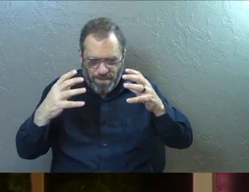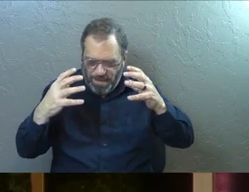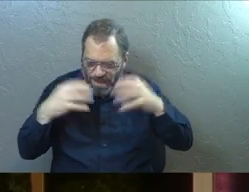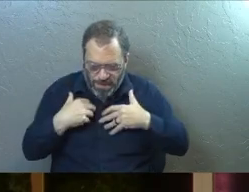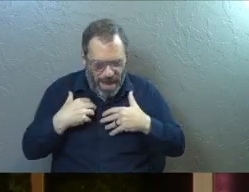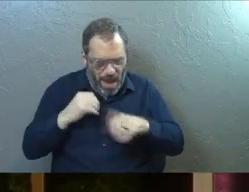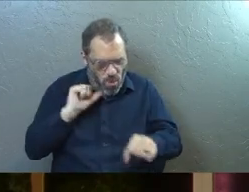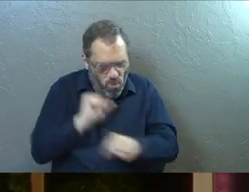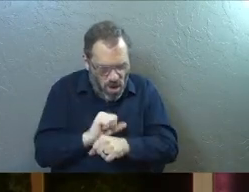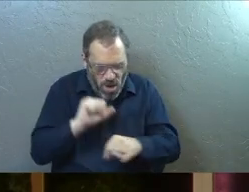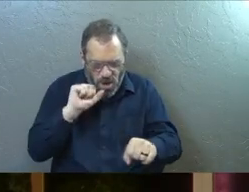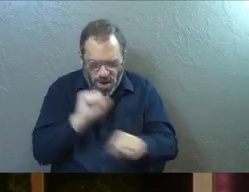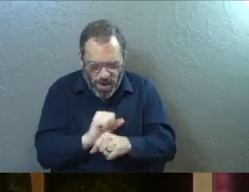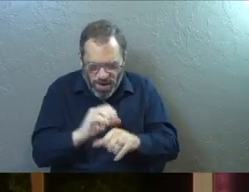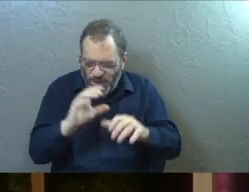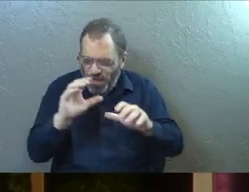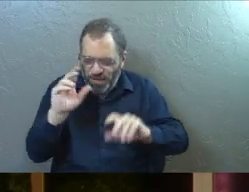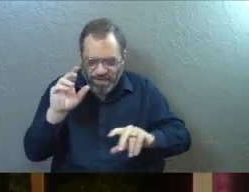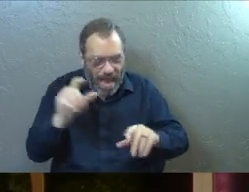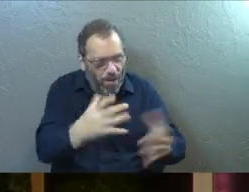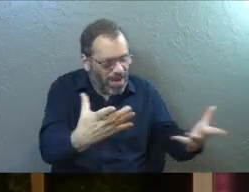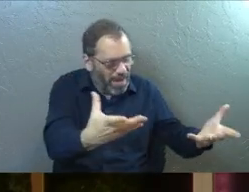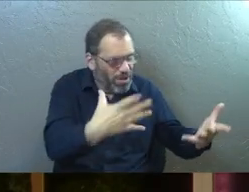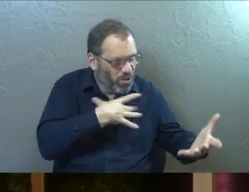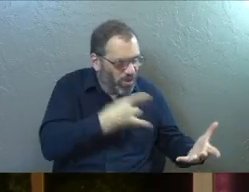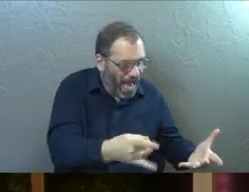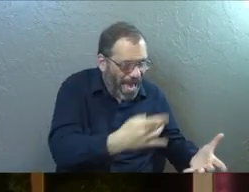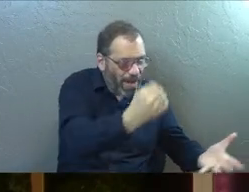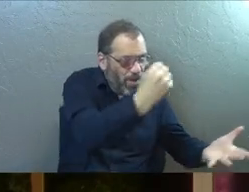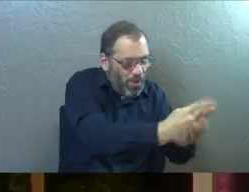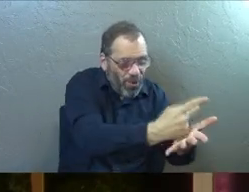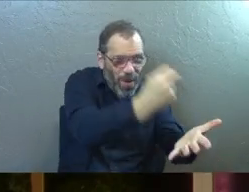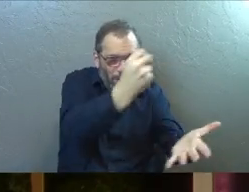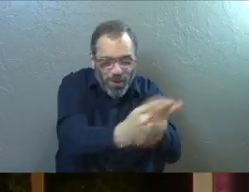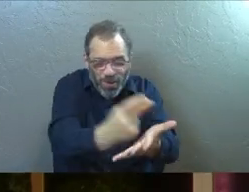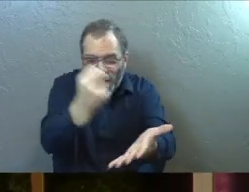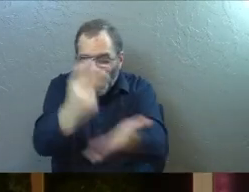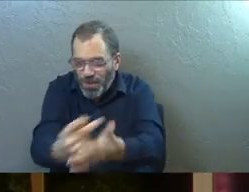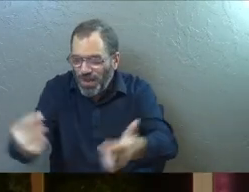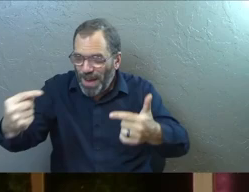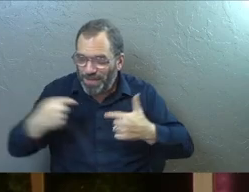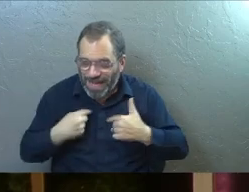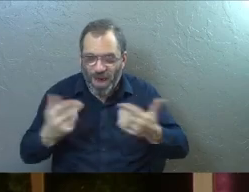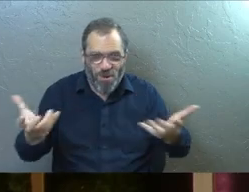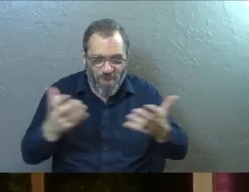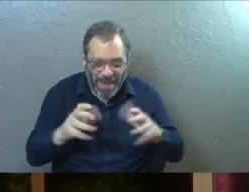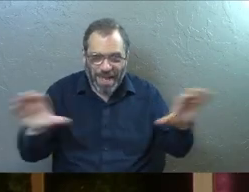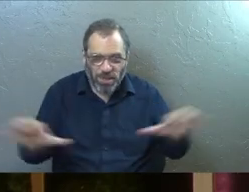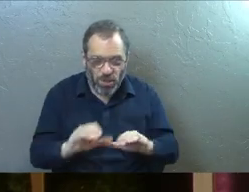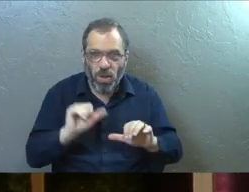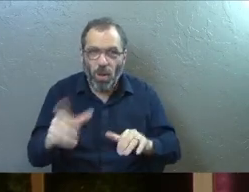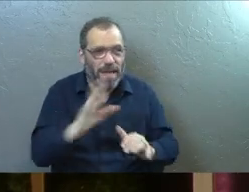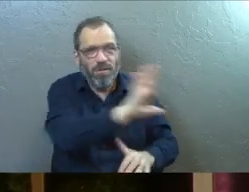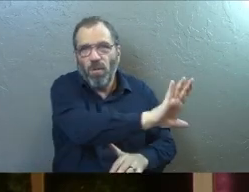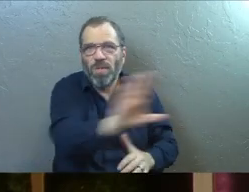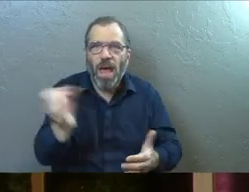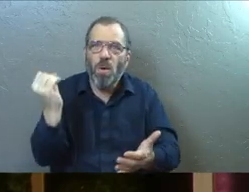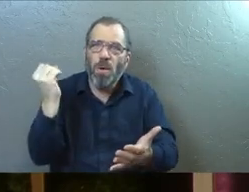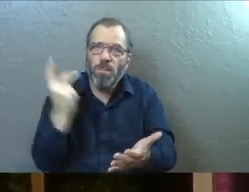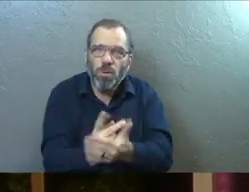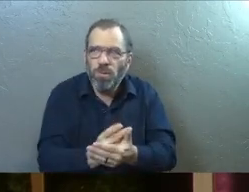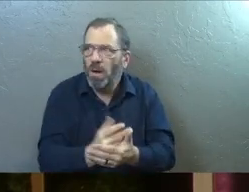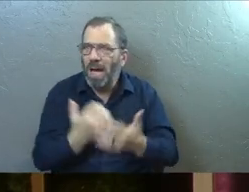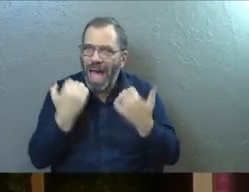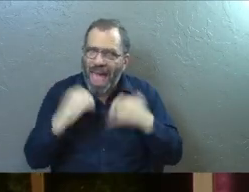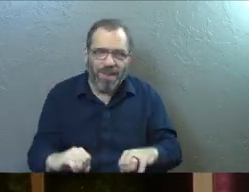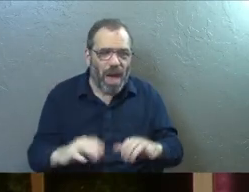put forward to be liked by people and to have approval from people is, there's so much that I do all the time. So much